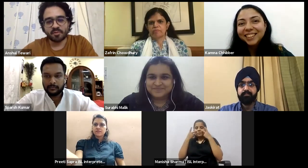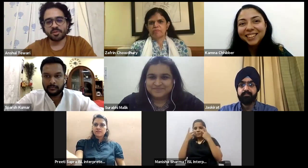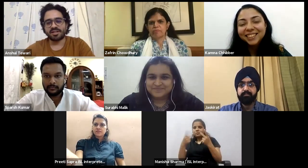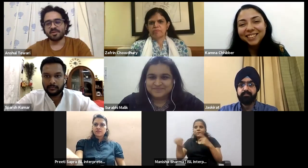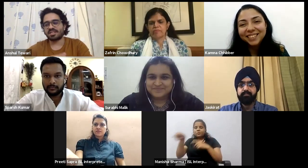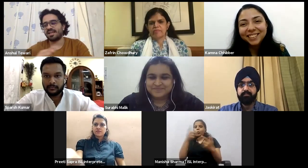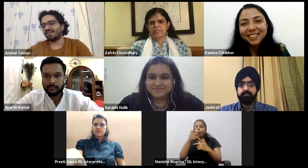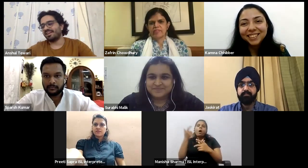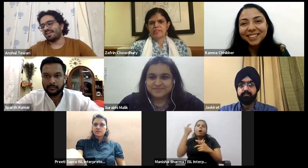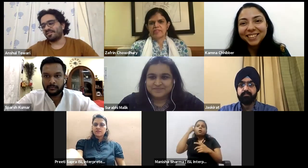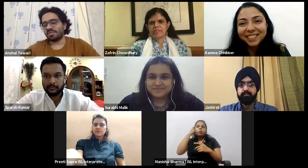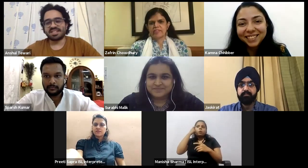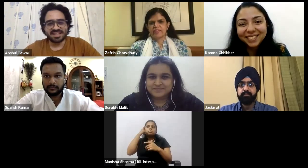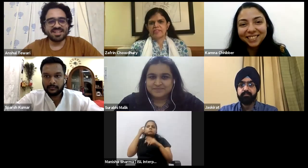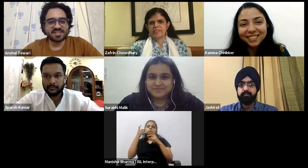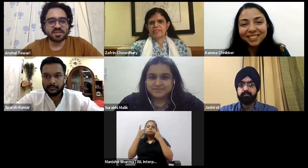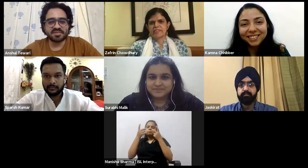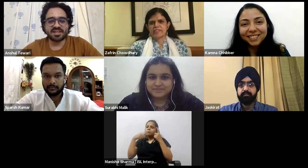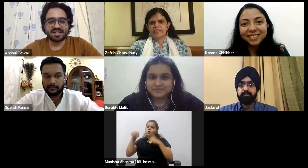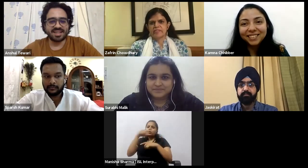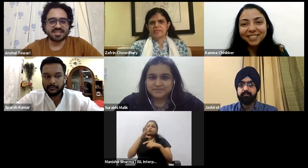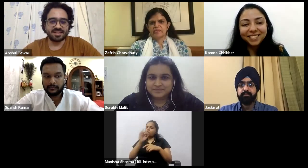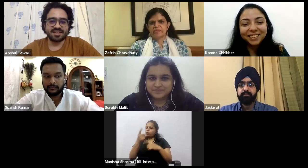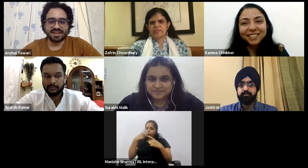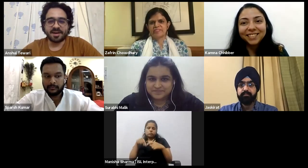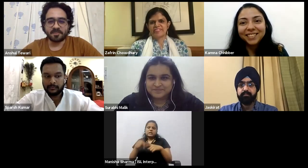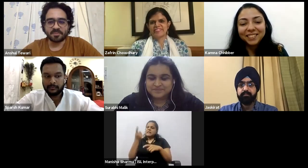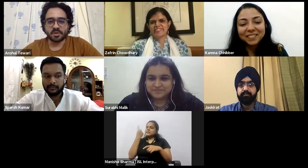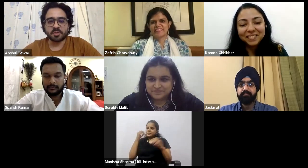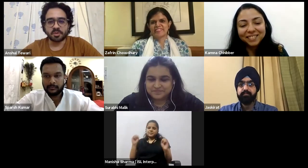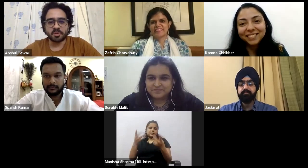point of view that it looks like we really should have started yesterday.